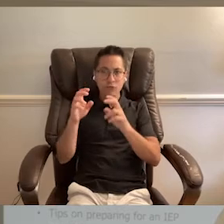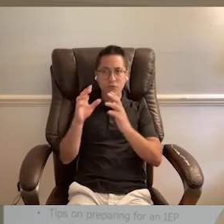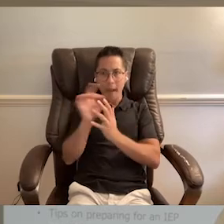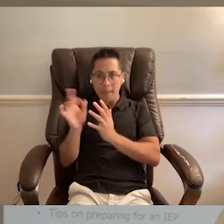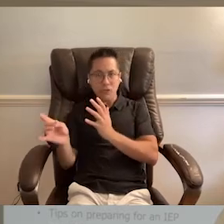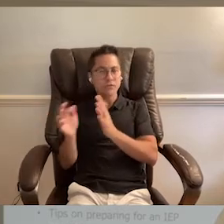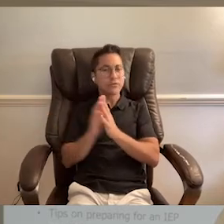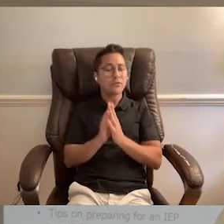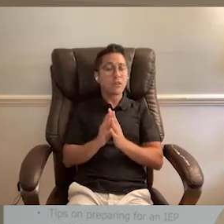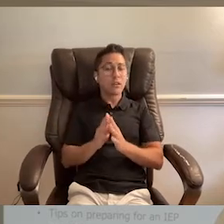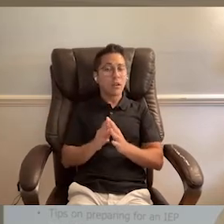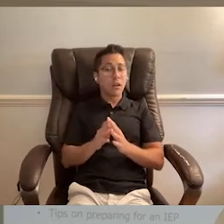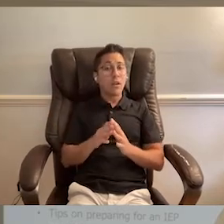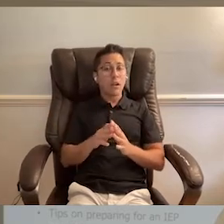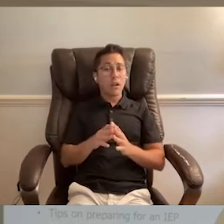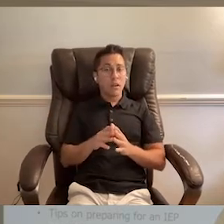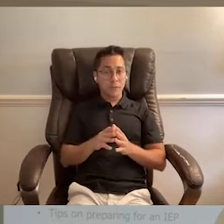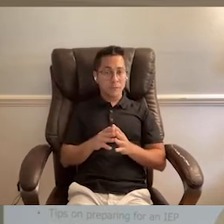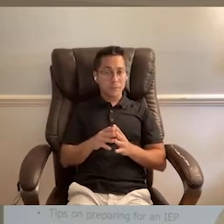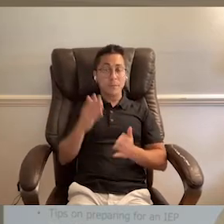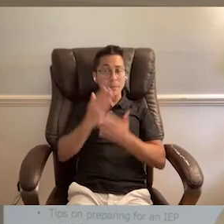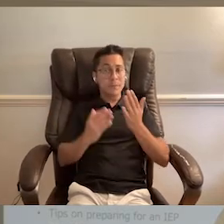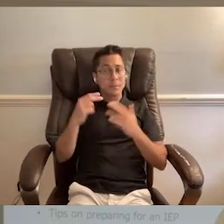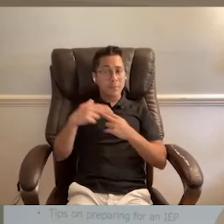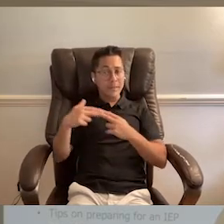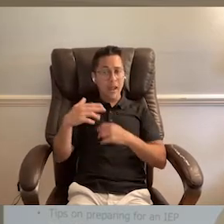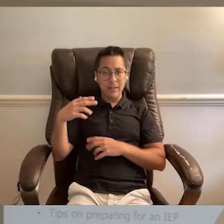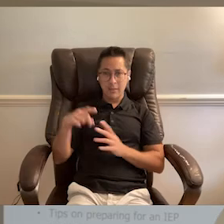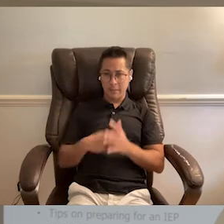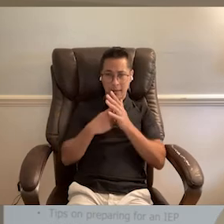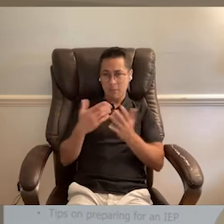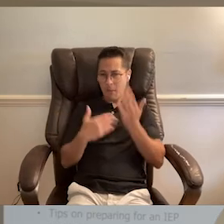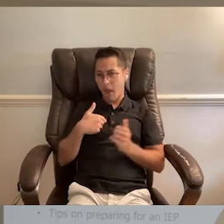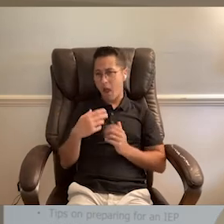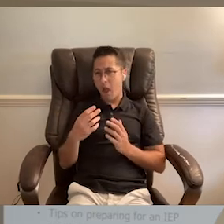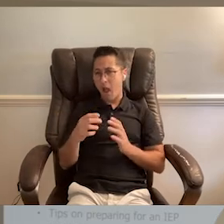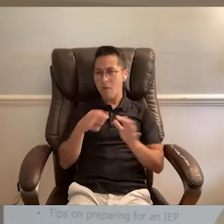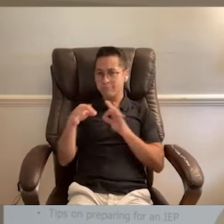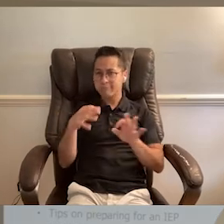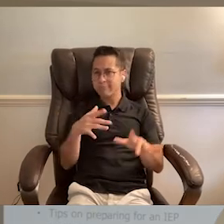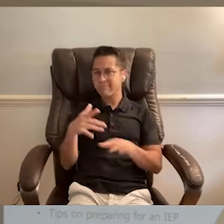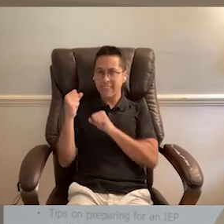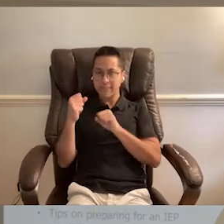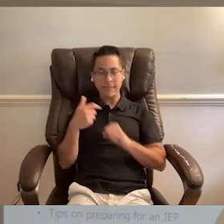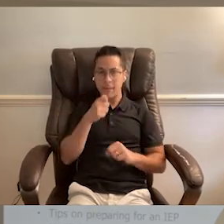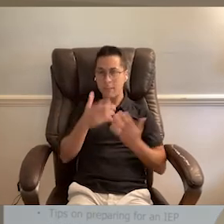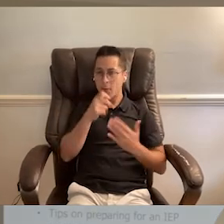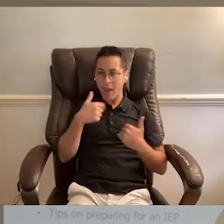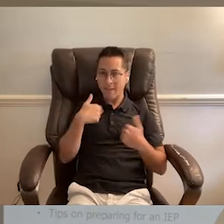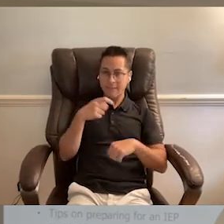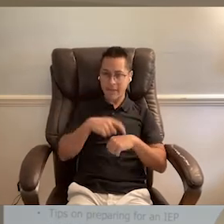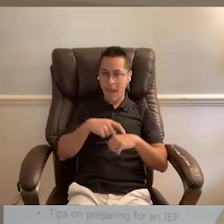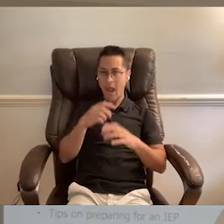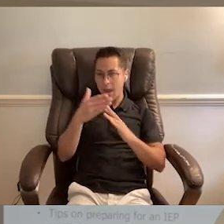go, some of the slides at the beginning I may go through a little faster. I want to have time to slow down at the end, and I